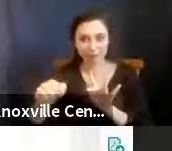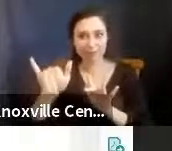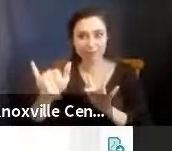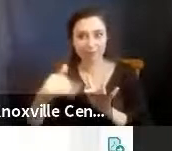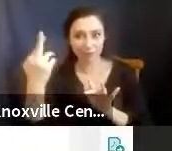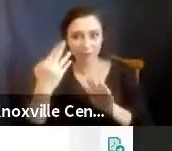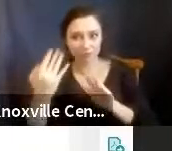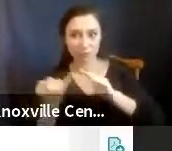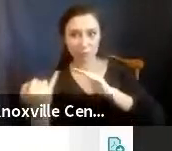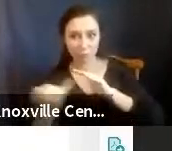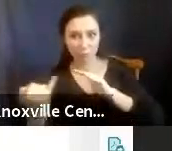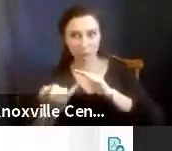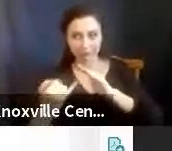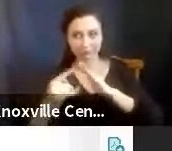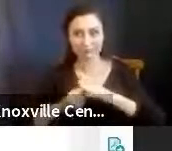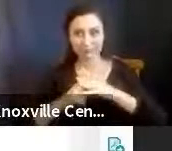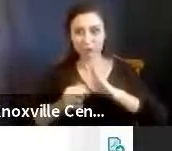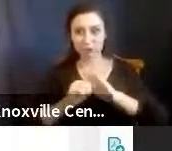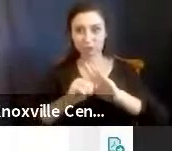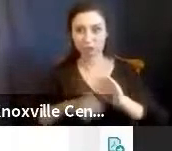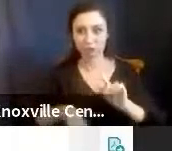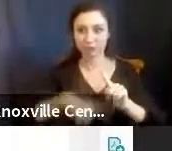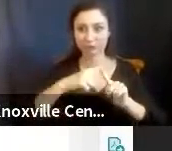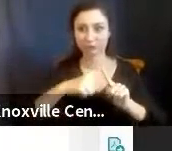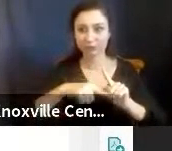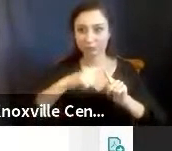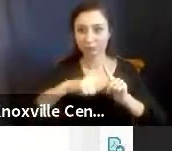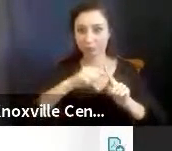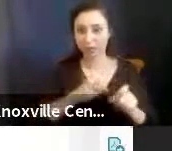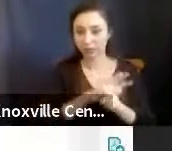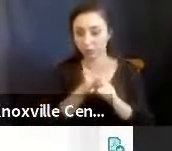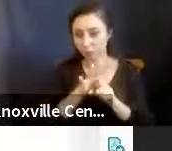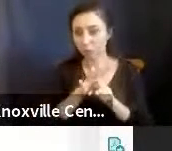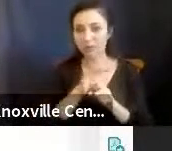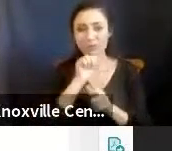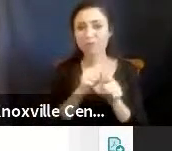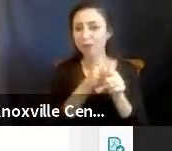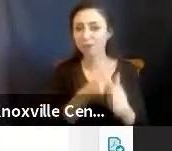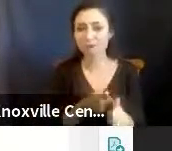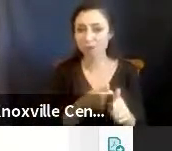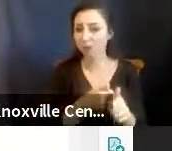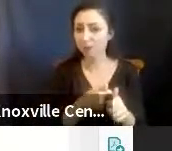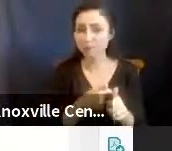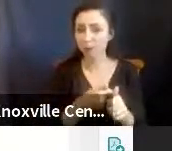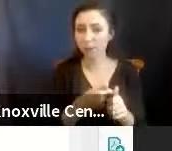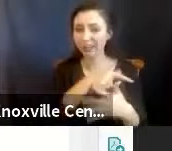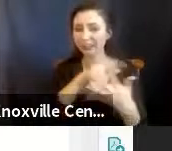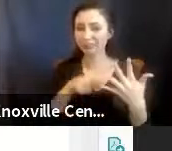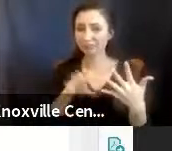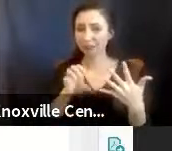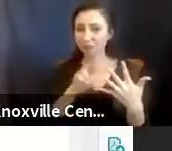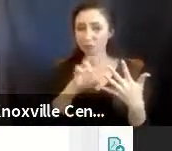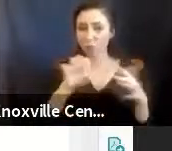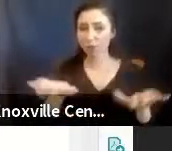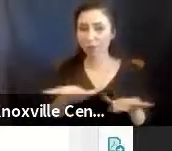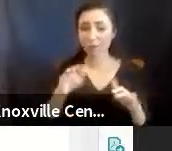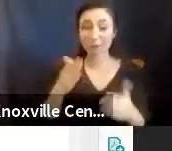And if they're not kind of following those 5 core actions within the home, and maybe they